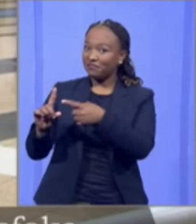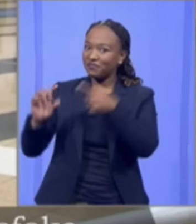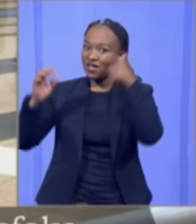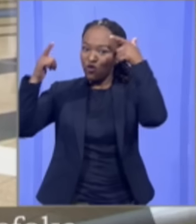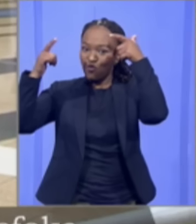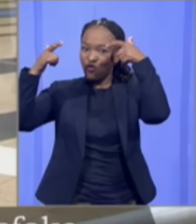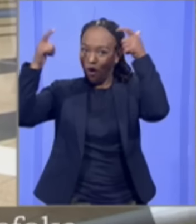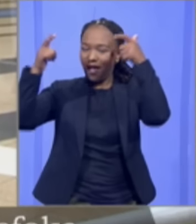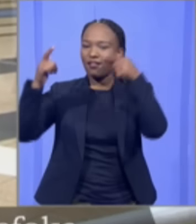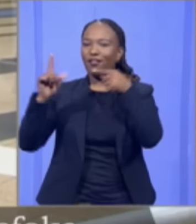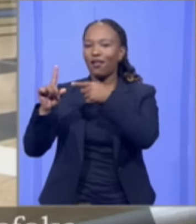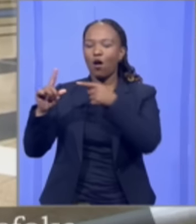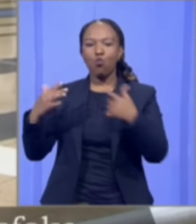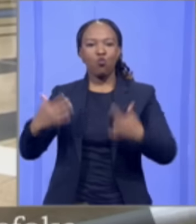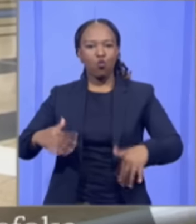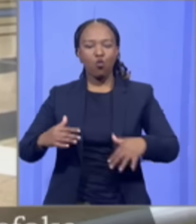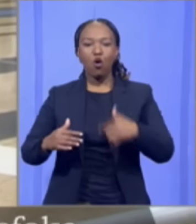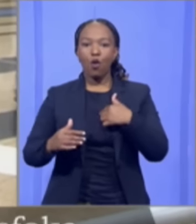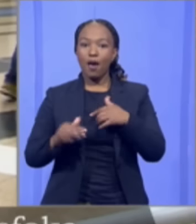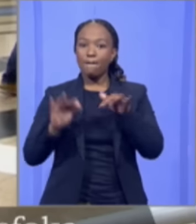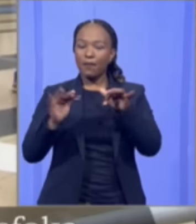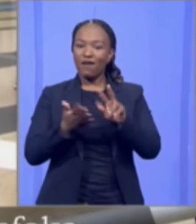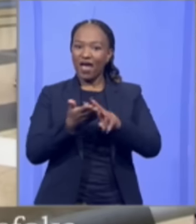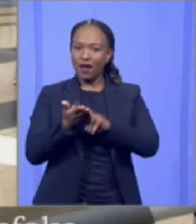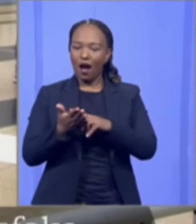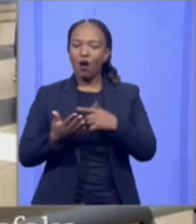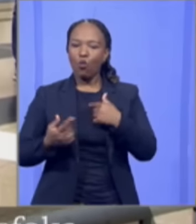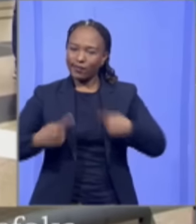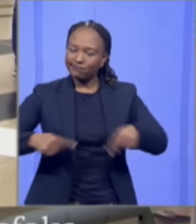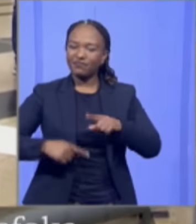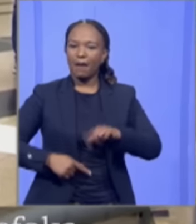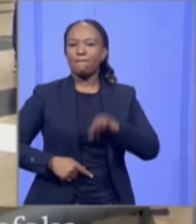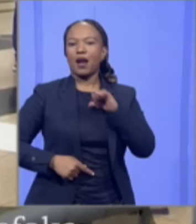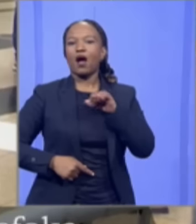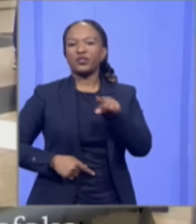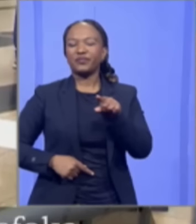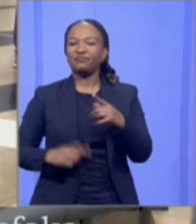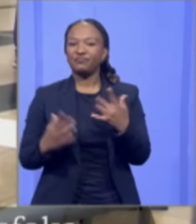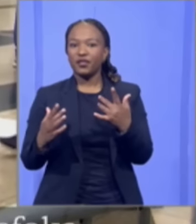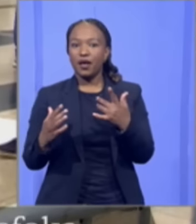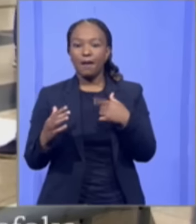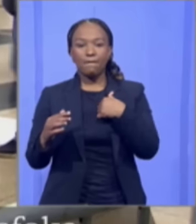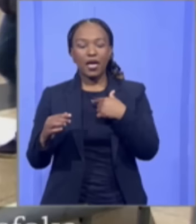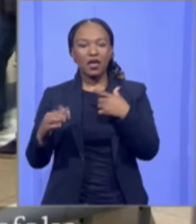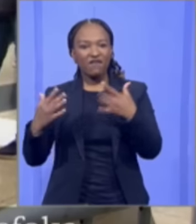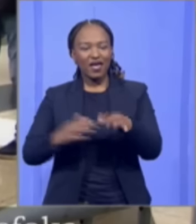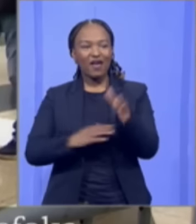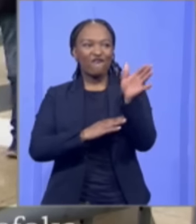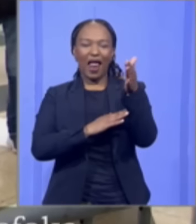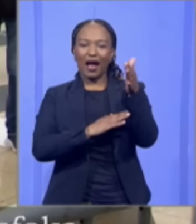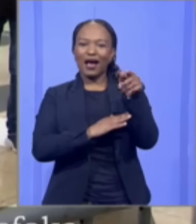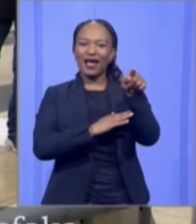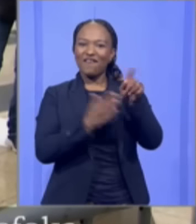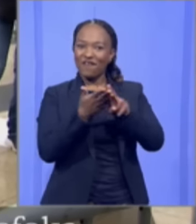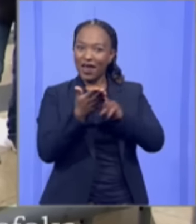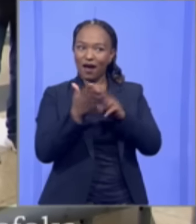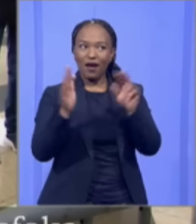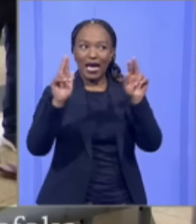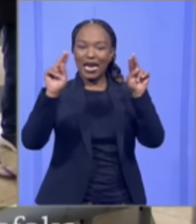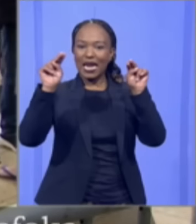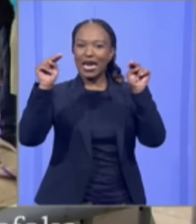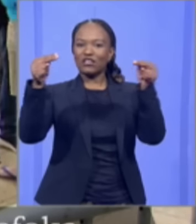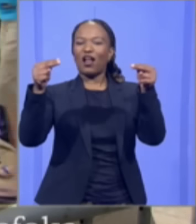because she has made us as Venda people to be super proud of her, because she has not only risen our flag to be national, but she has made sure